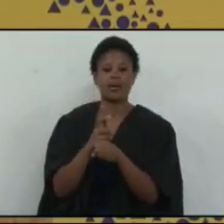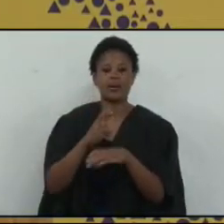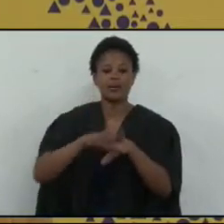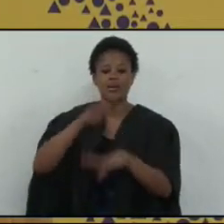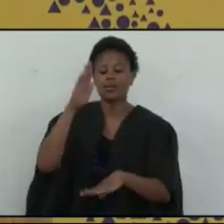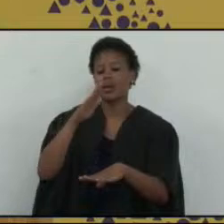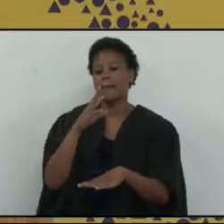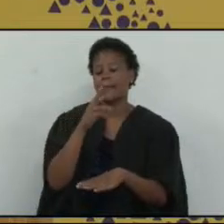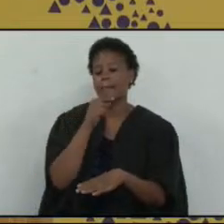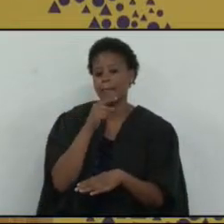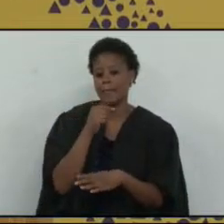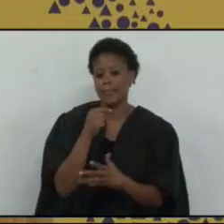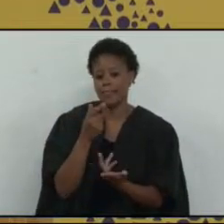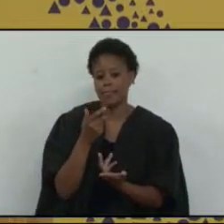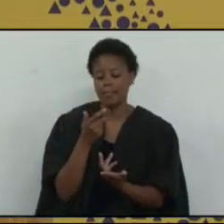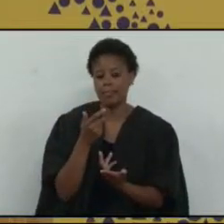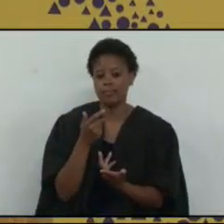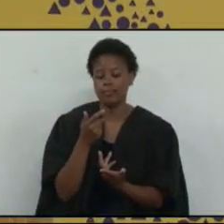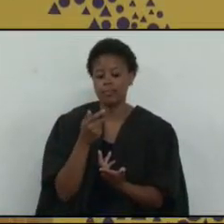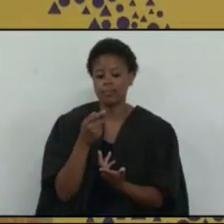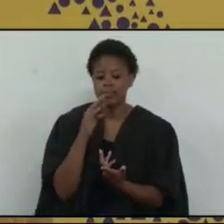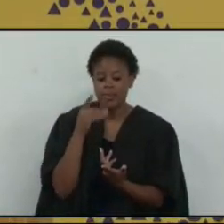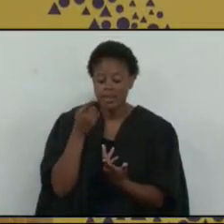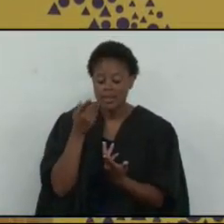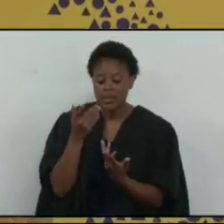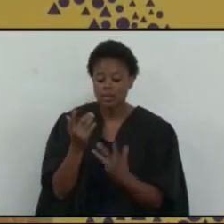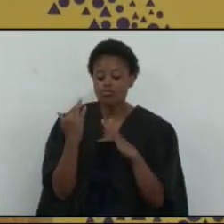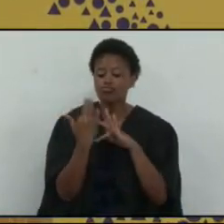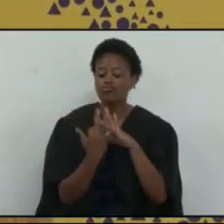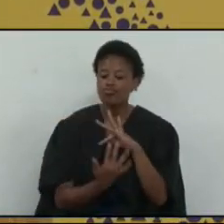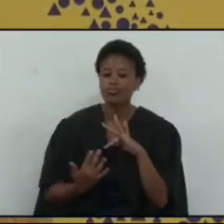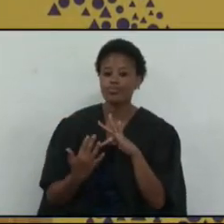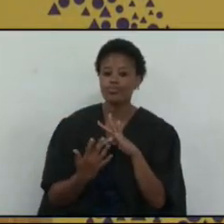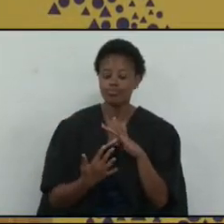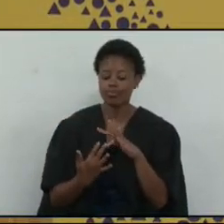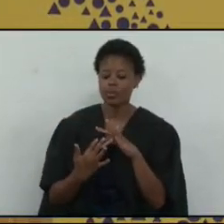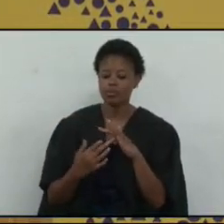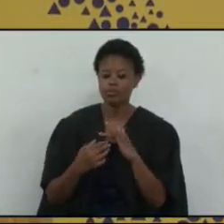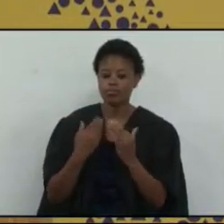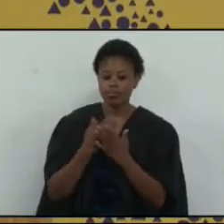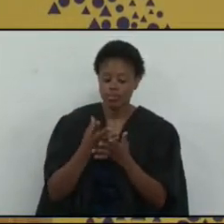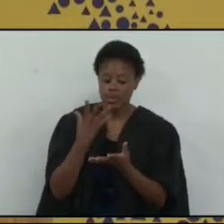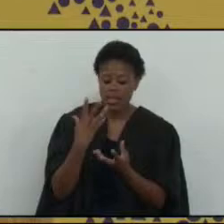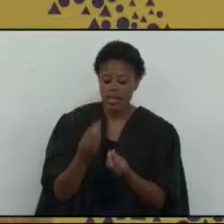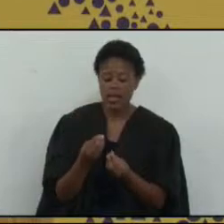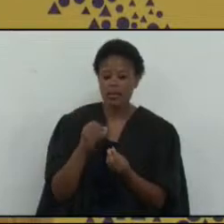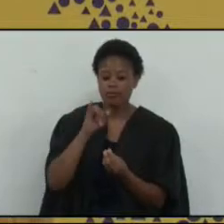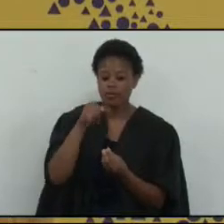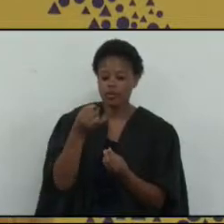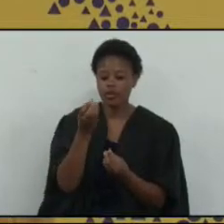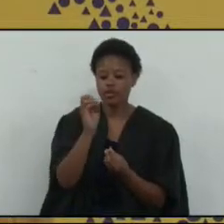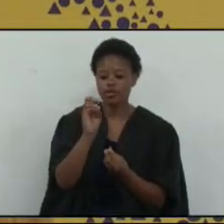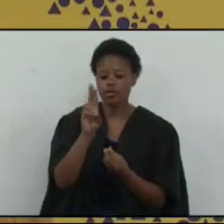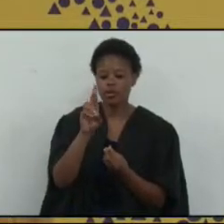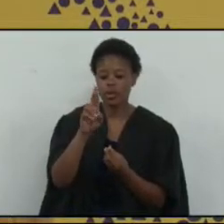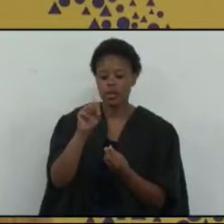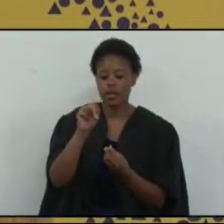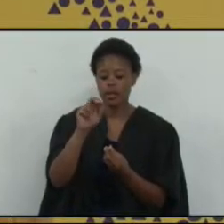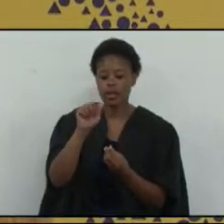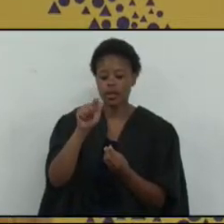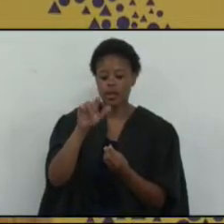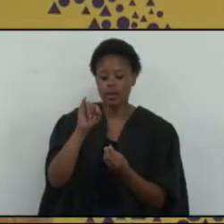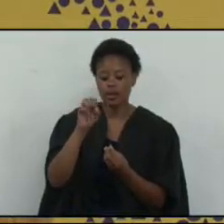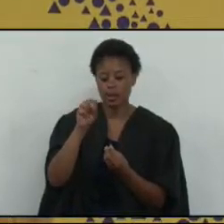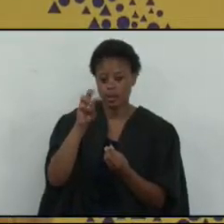met. It was this passion that drove me to pursue a career in journalism, in news